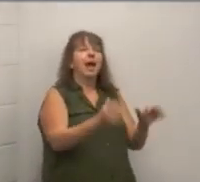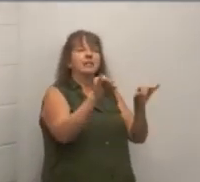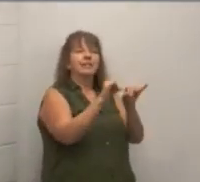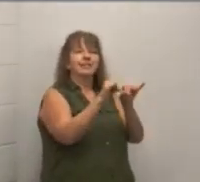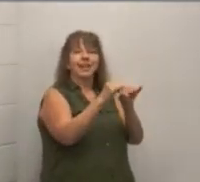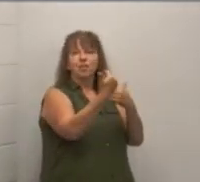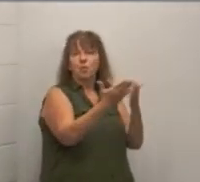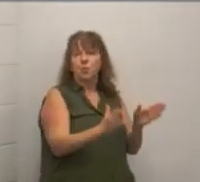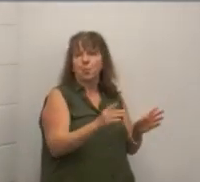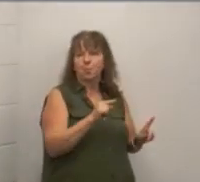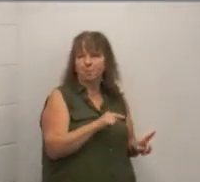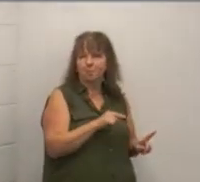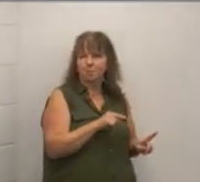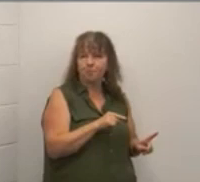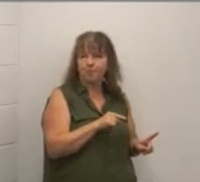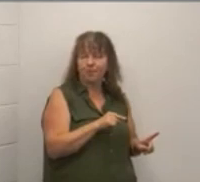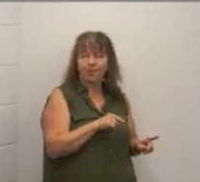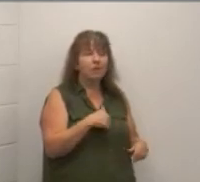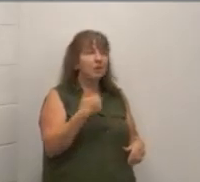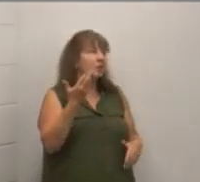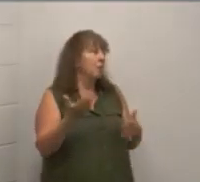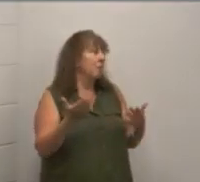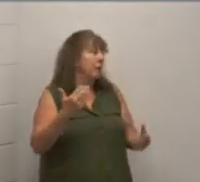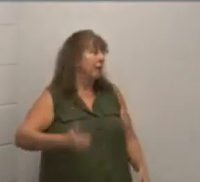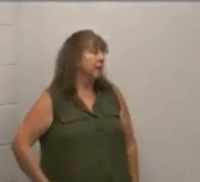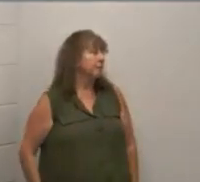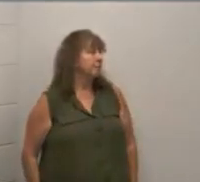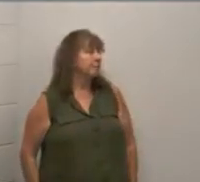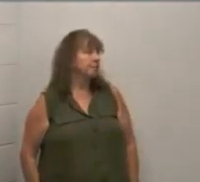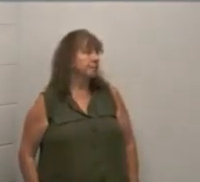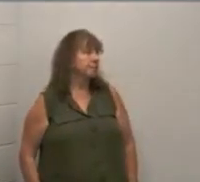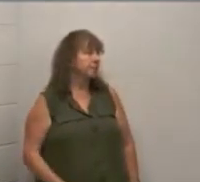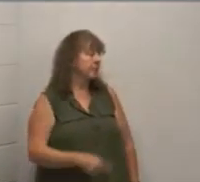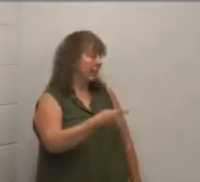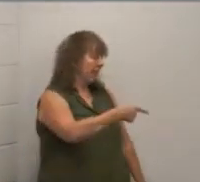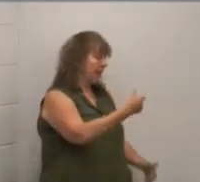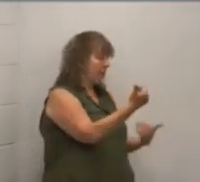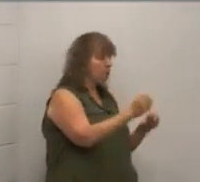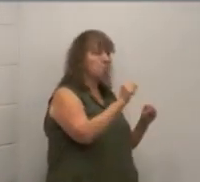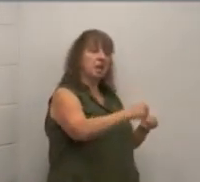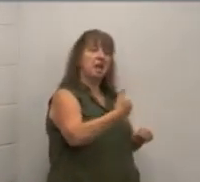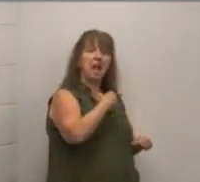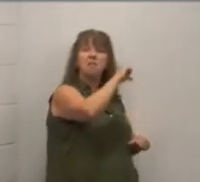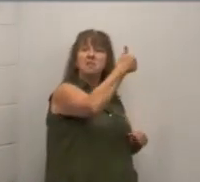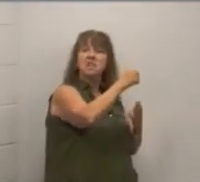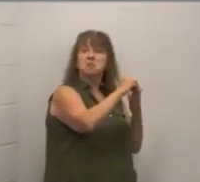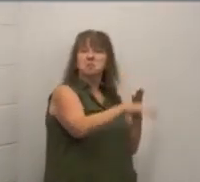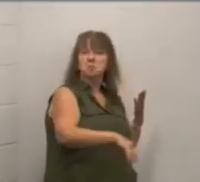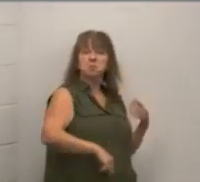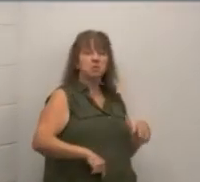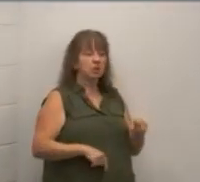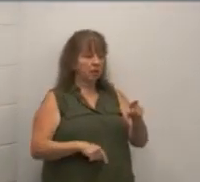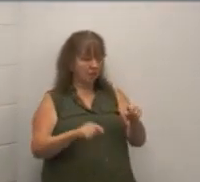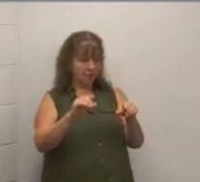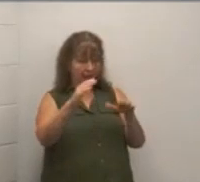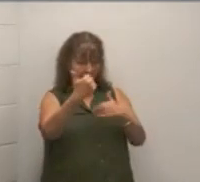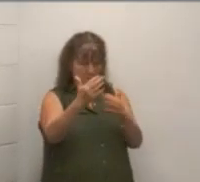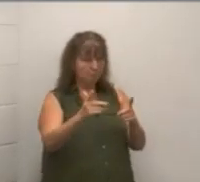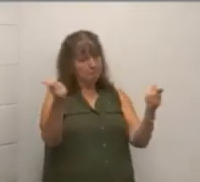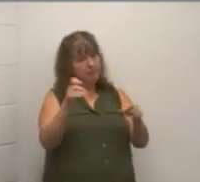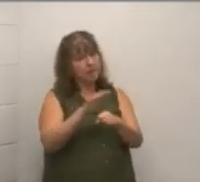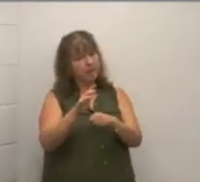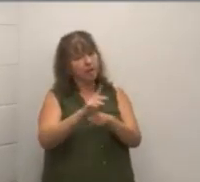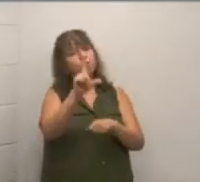room. So it's possible to have 10 students in a room. It's possible to have 20 students in a